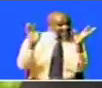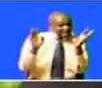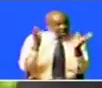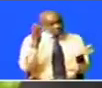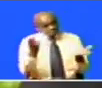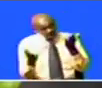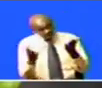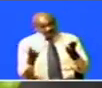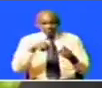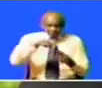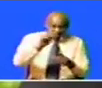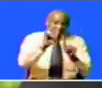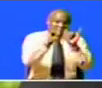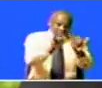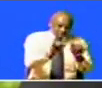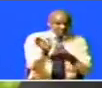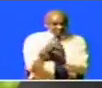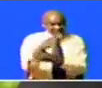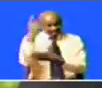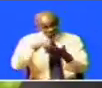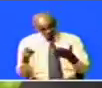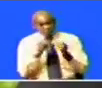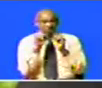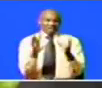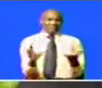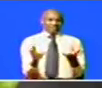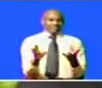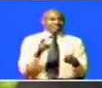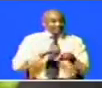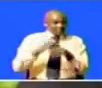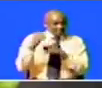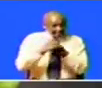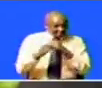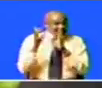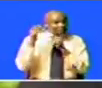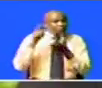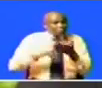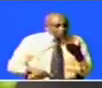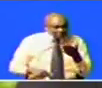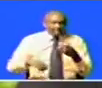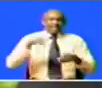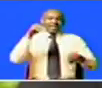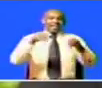or not he'll still be there by Thursday next week when the country is expected to go back for the